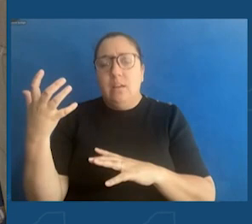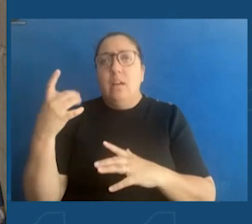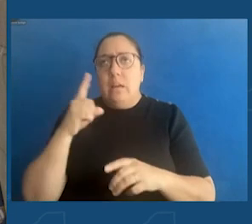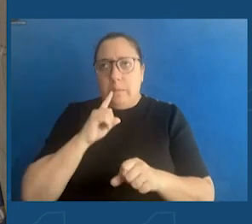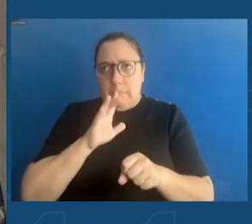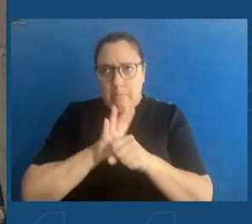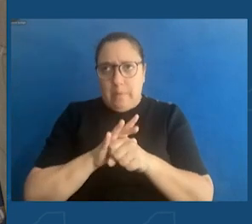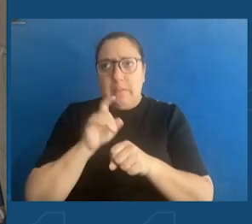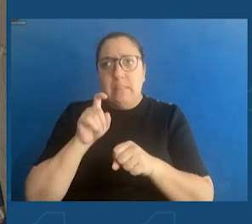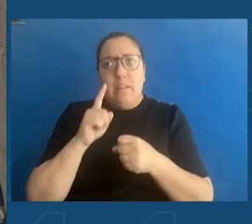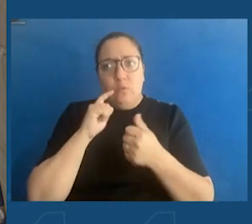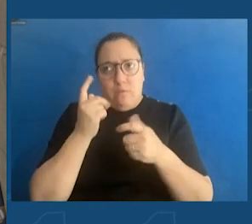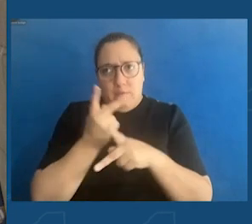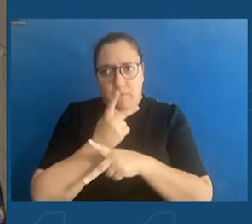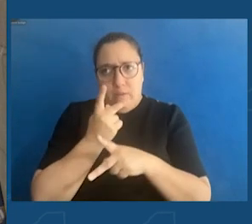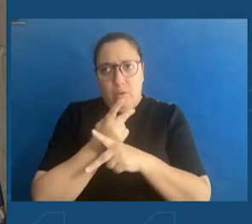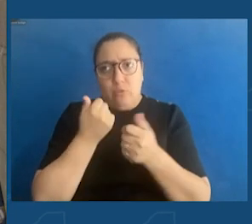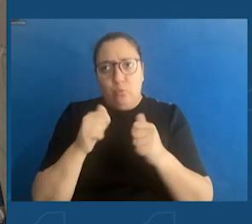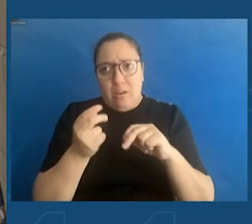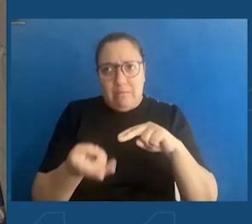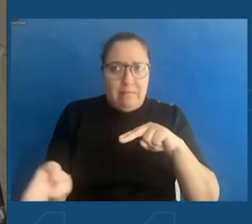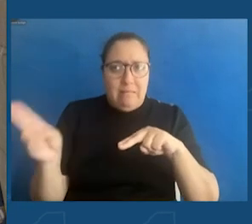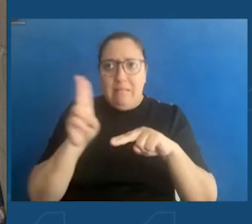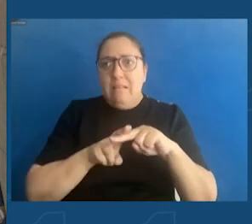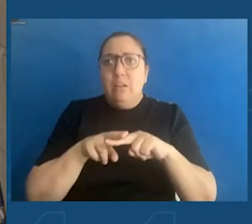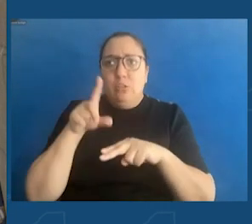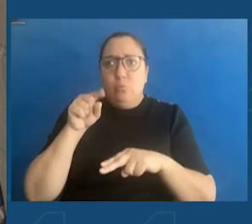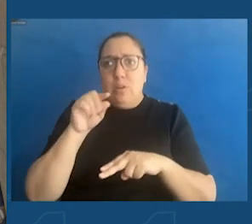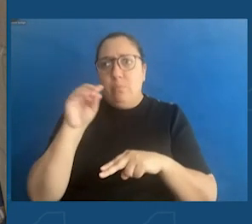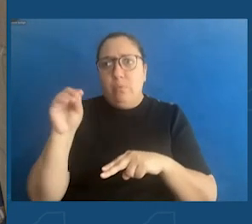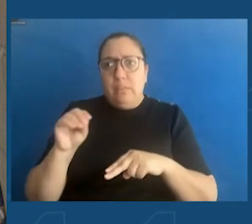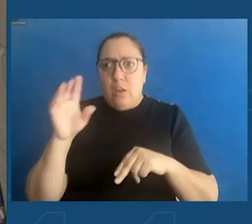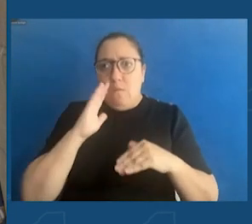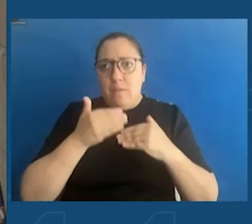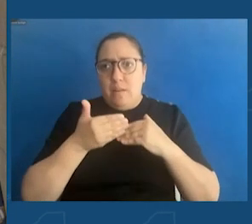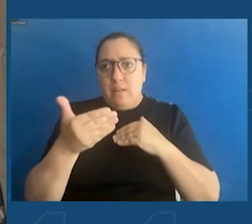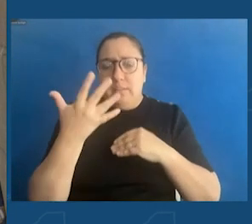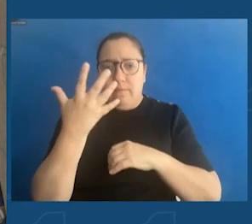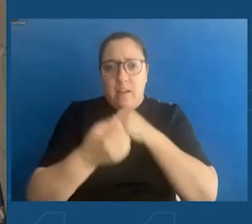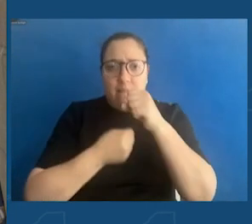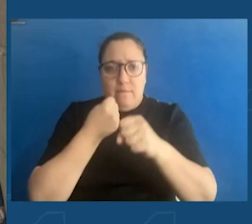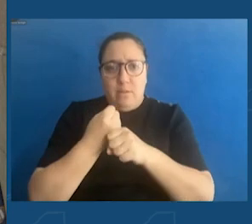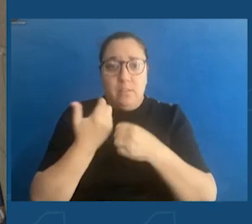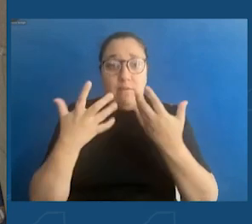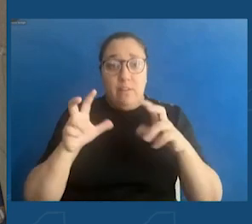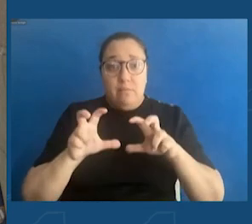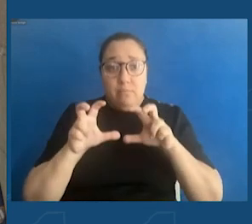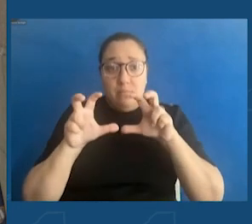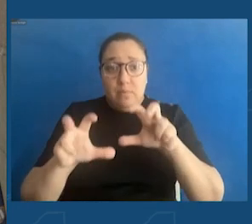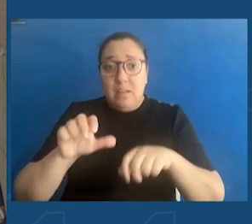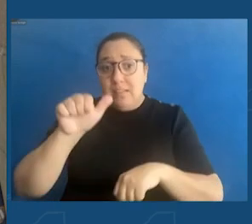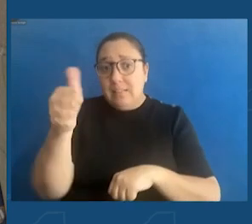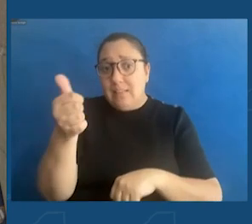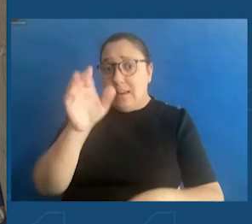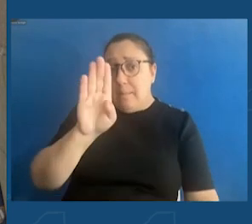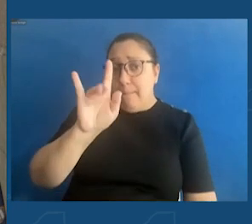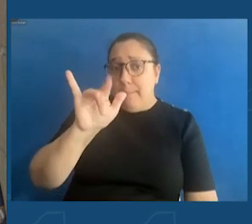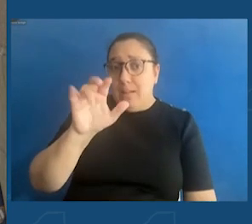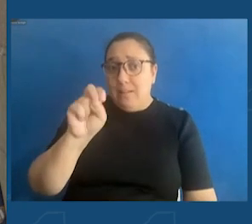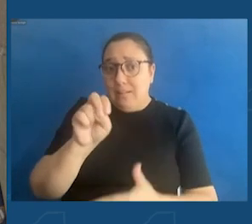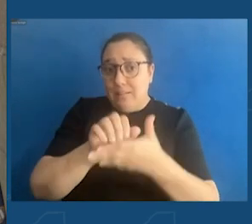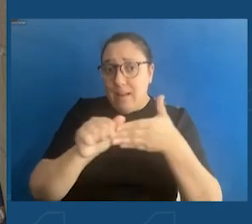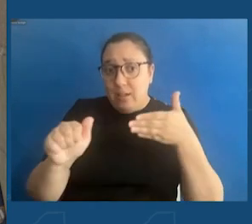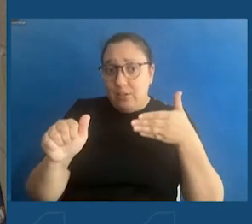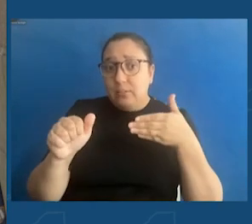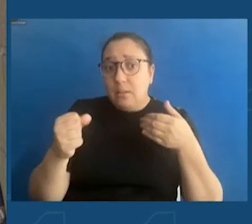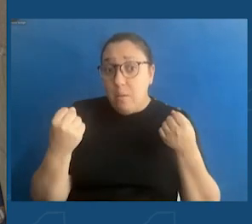workforce at least by 20% more over the next 5 years. We invested over $10 billion in a multi-year